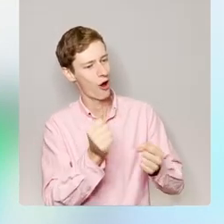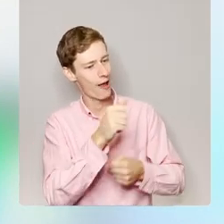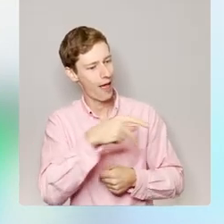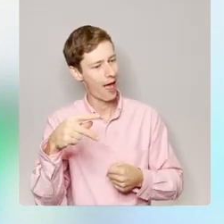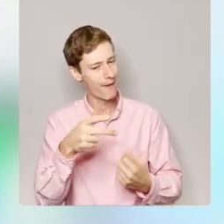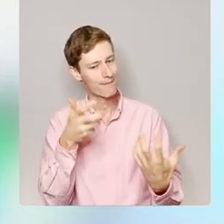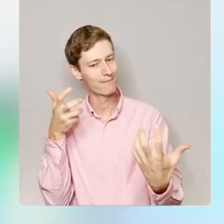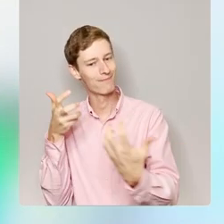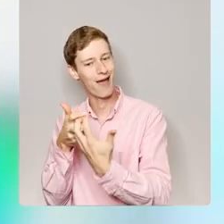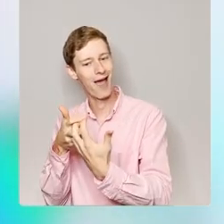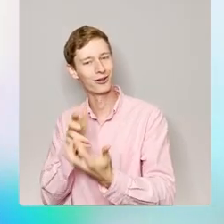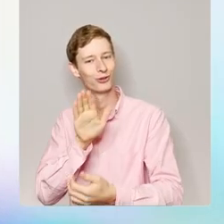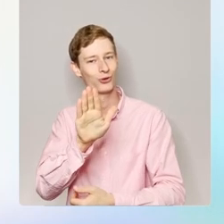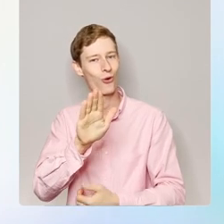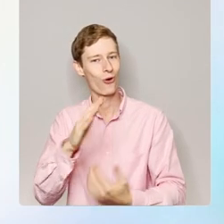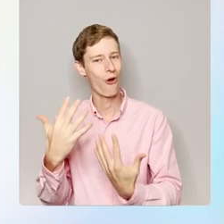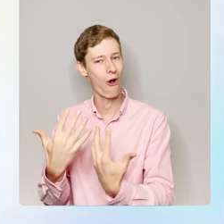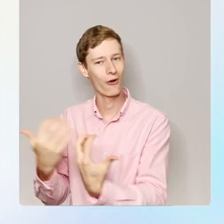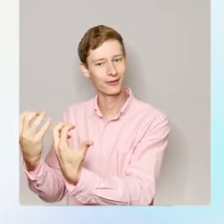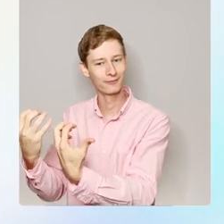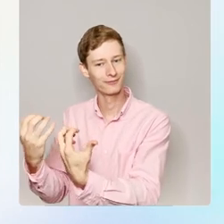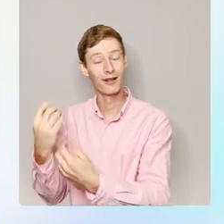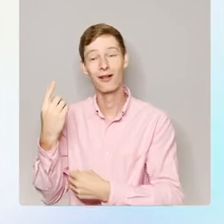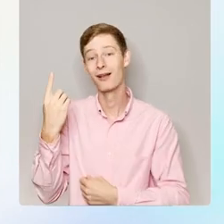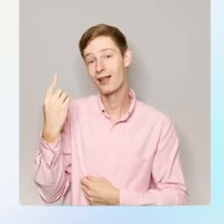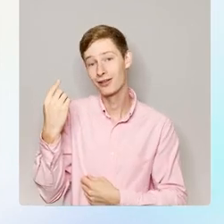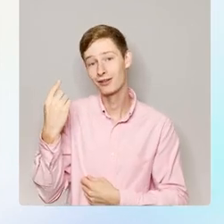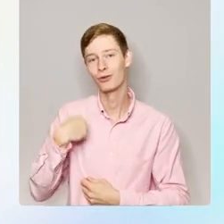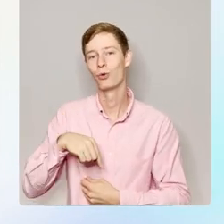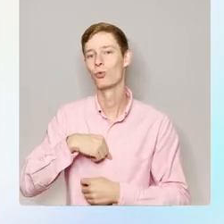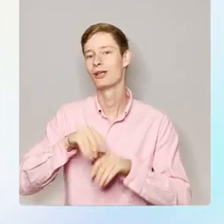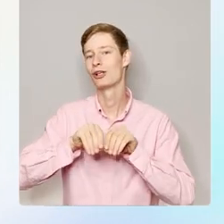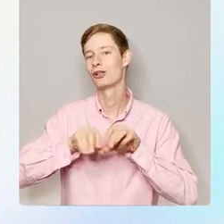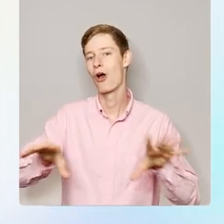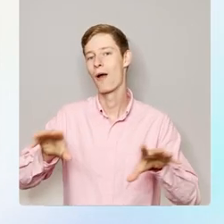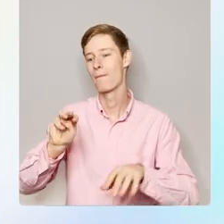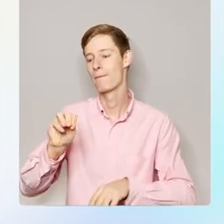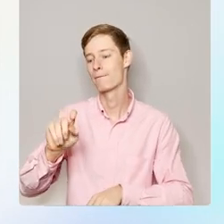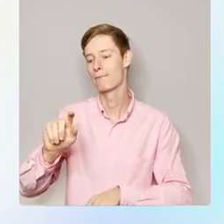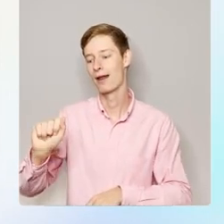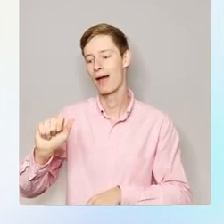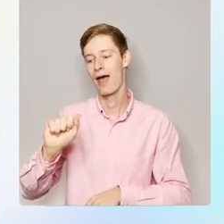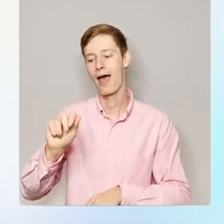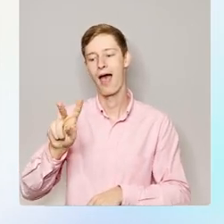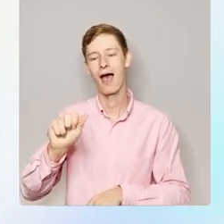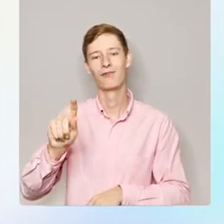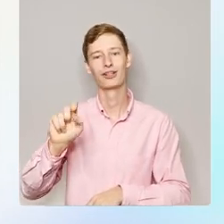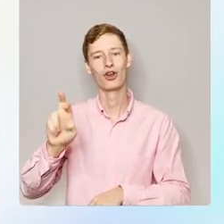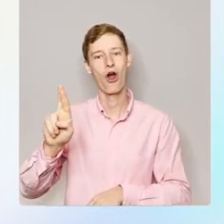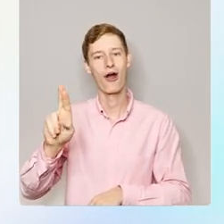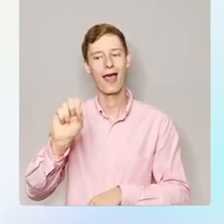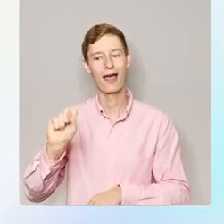that's well attuned to your audience. Last year, we launched the Meta Avatars SDK for Unity to